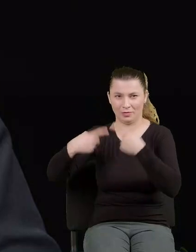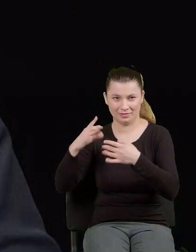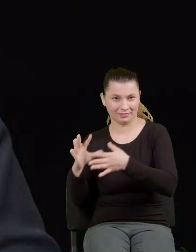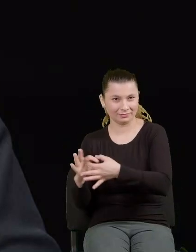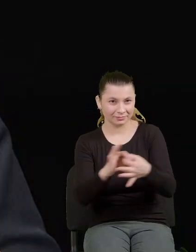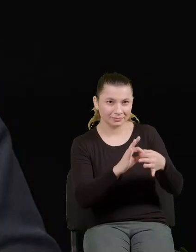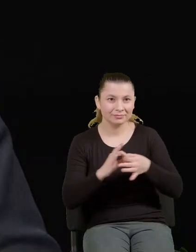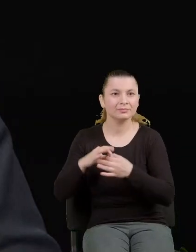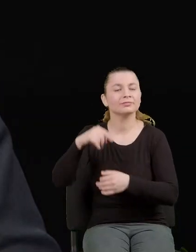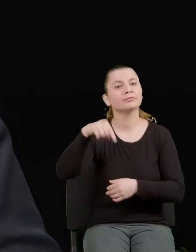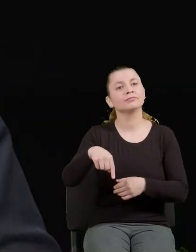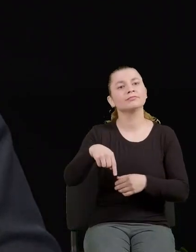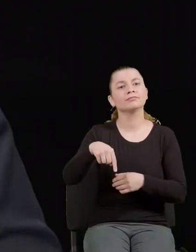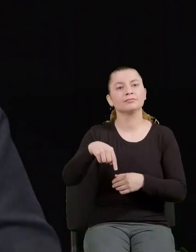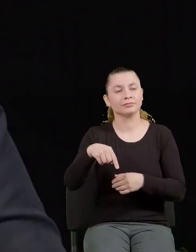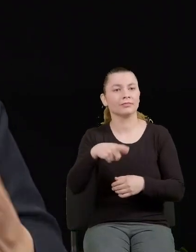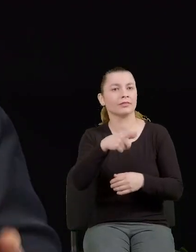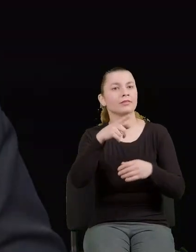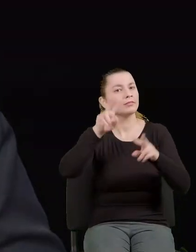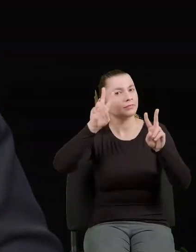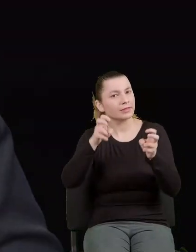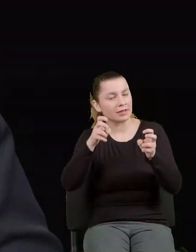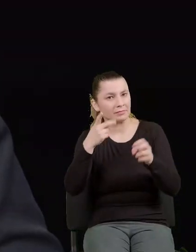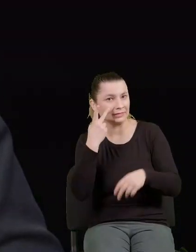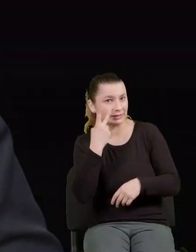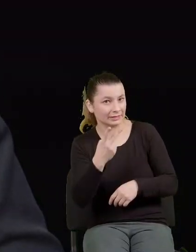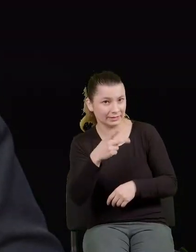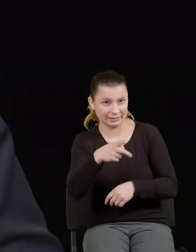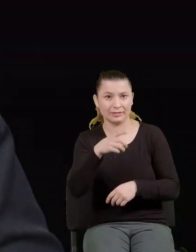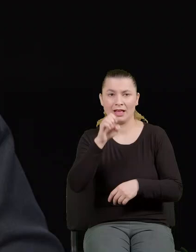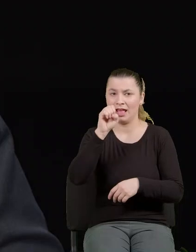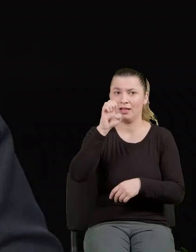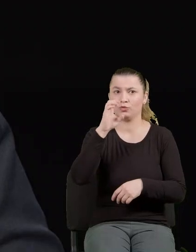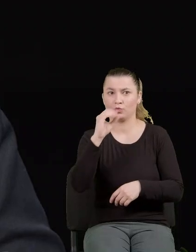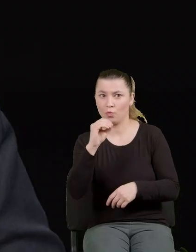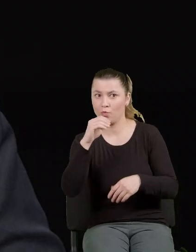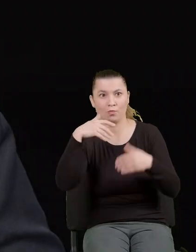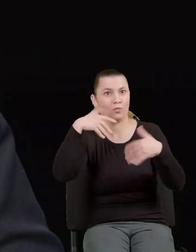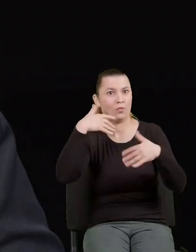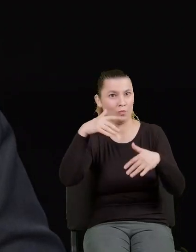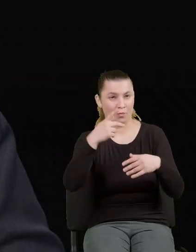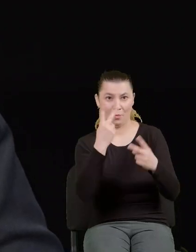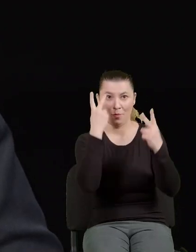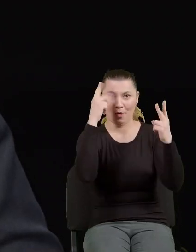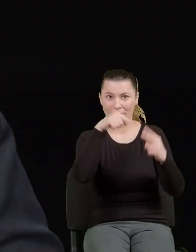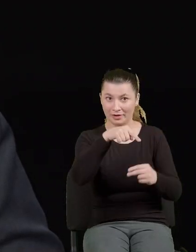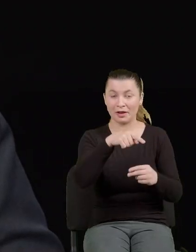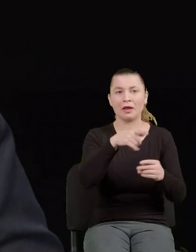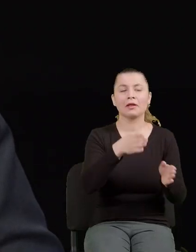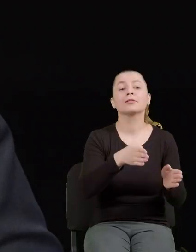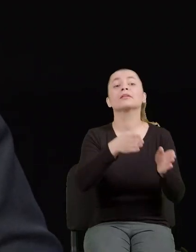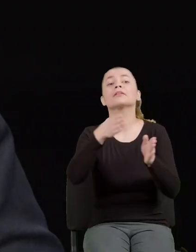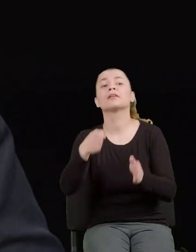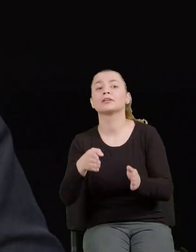considerations already at that time. Then, to those puzzles, notably in